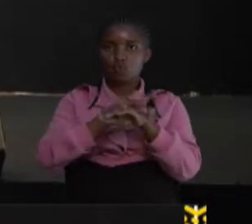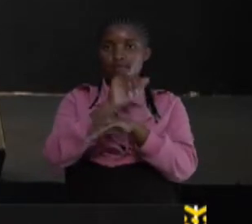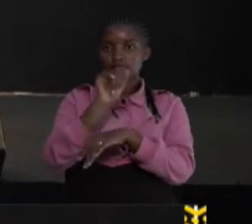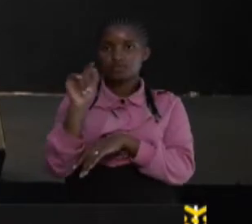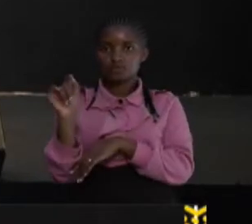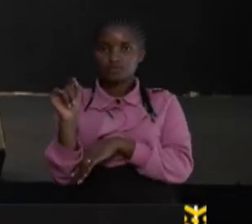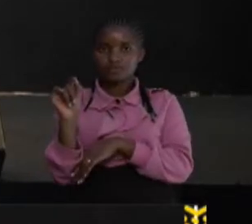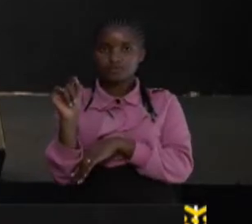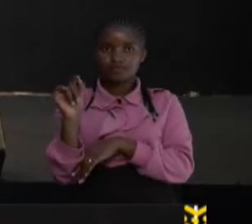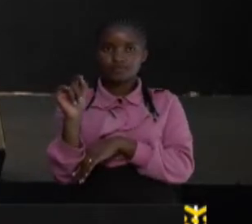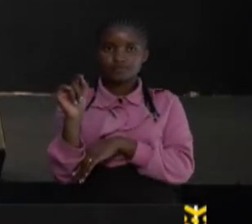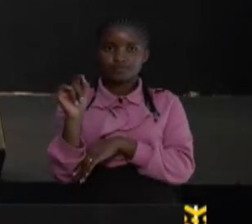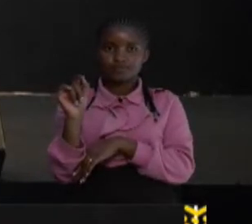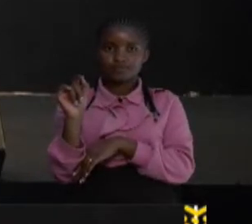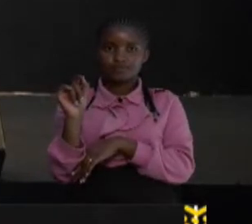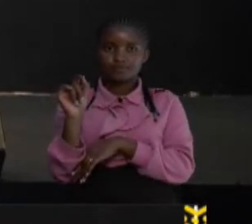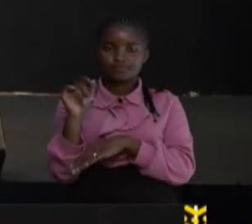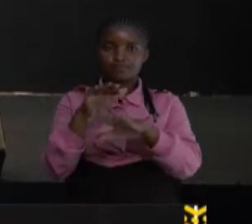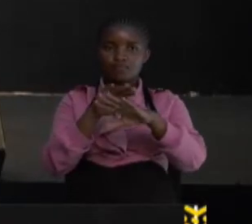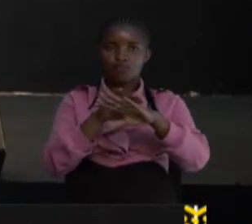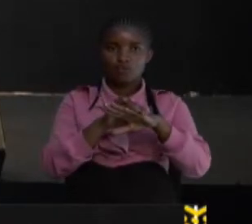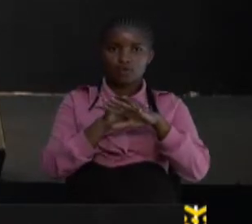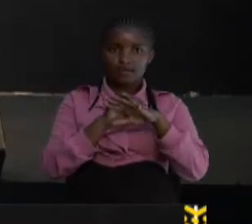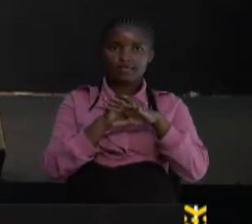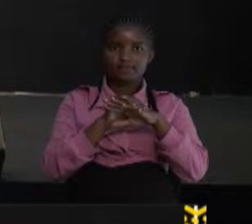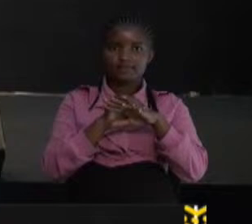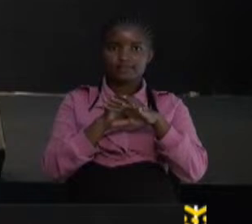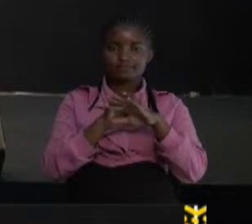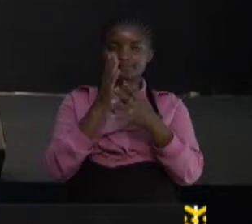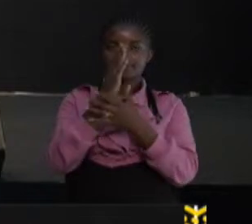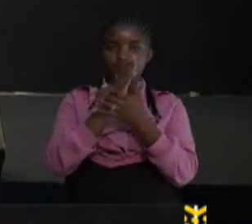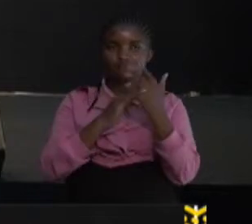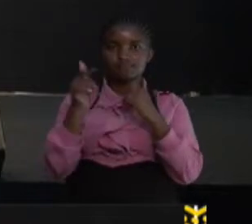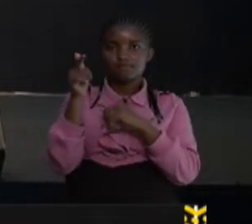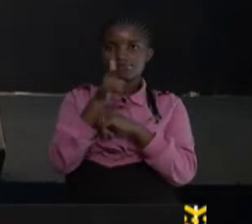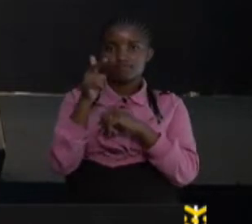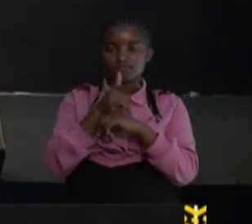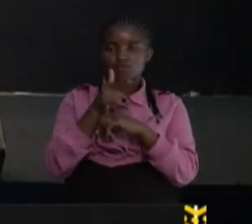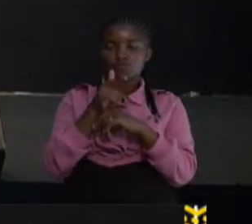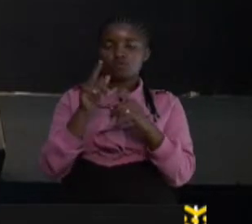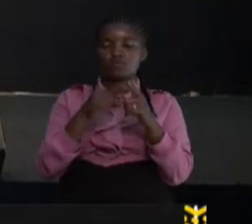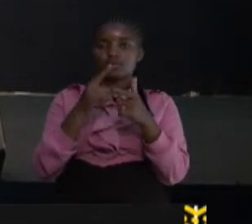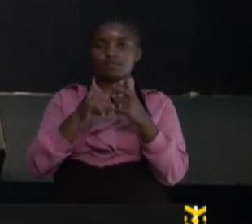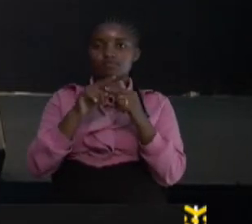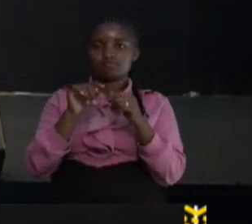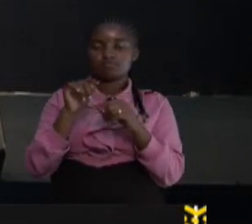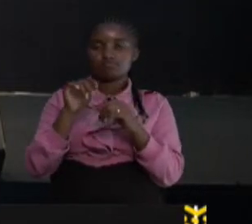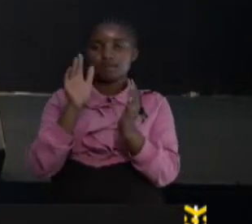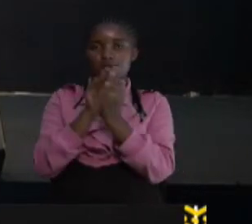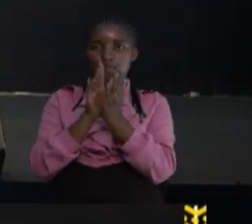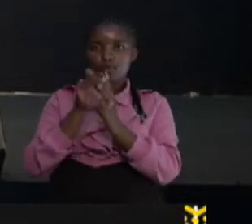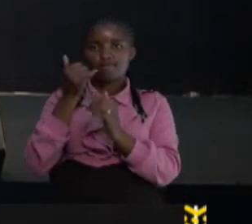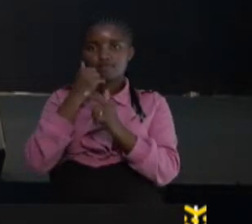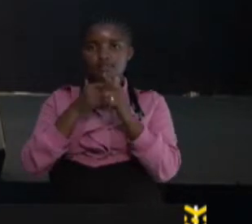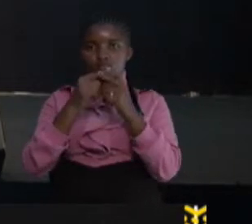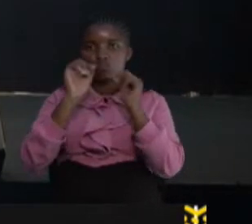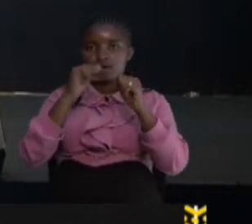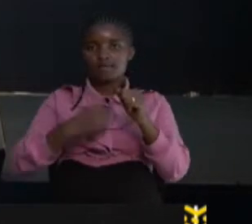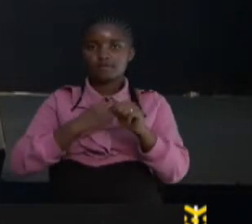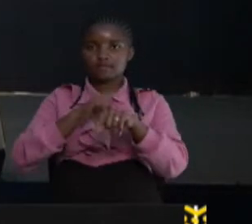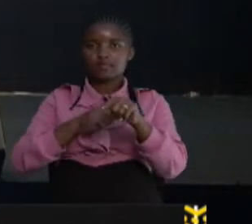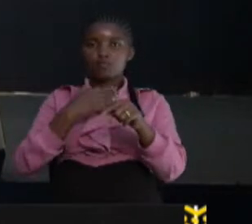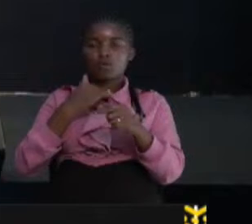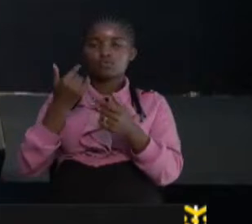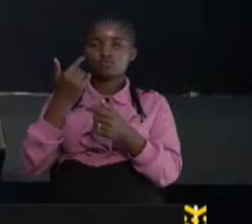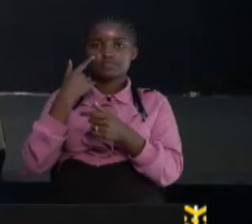ahead to take a snapshot so you can keep it on your phone and visit it once you want to do, whatever content you want to do. All